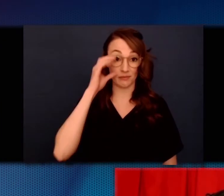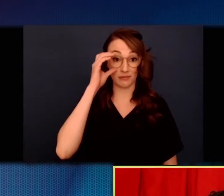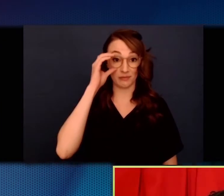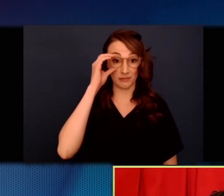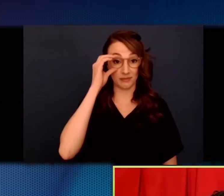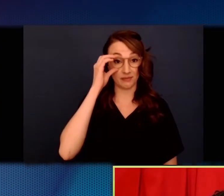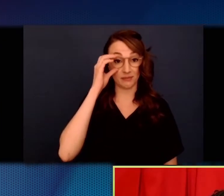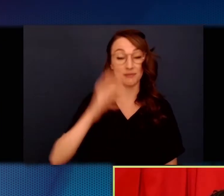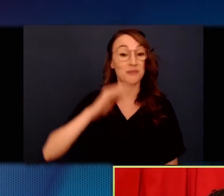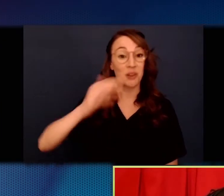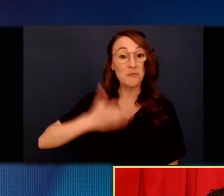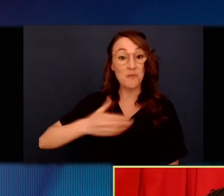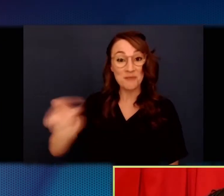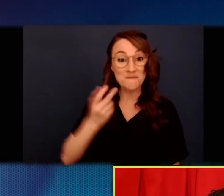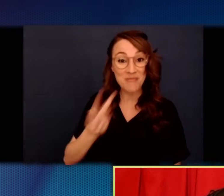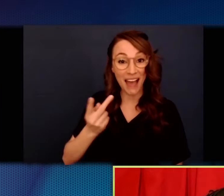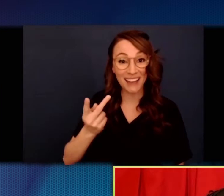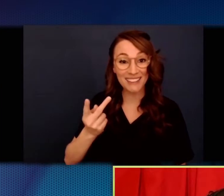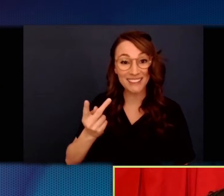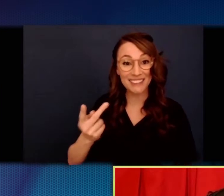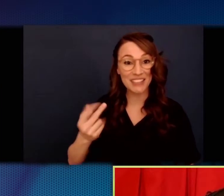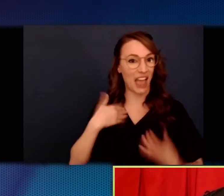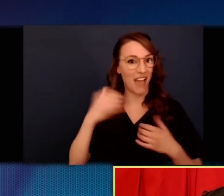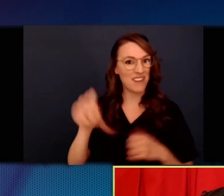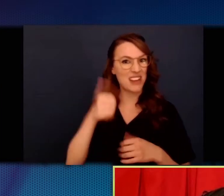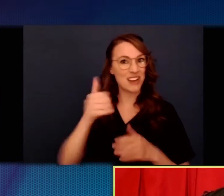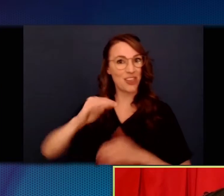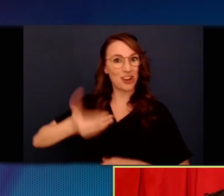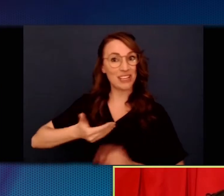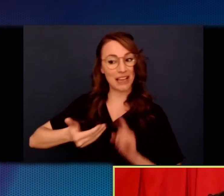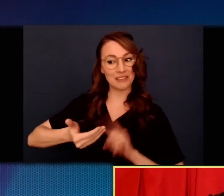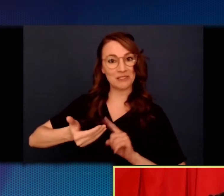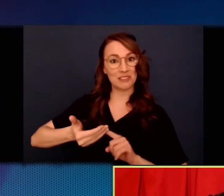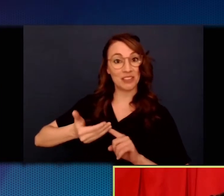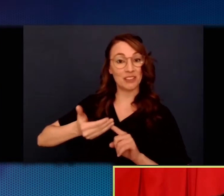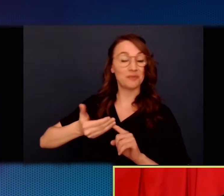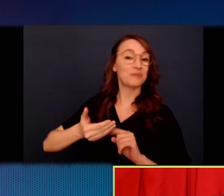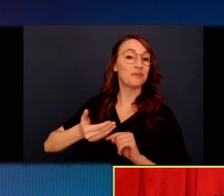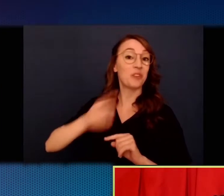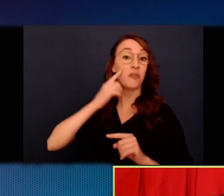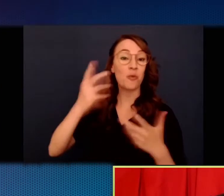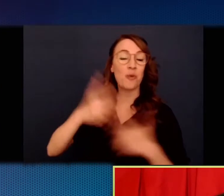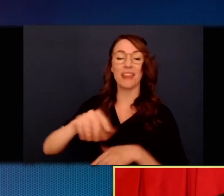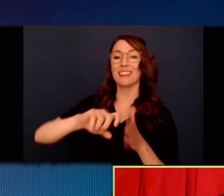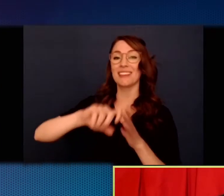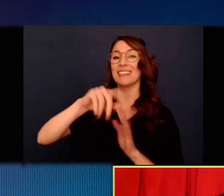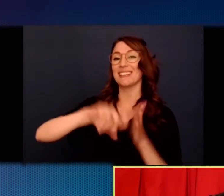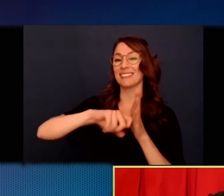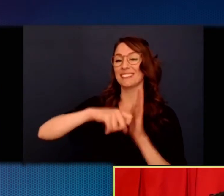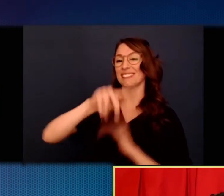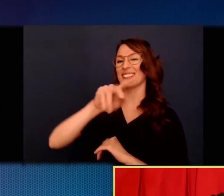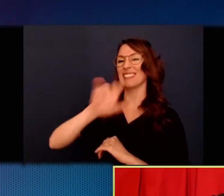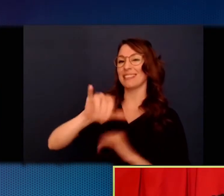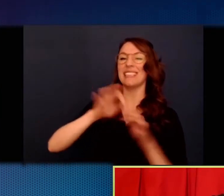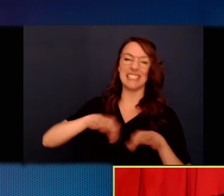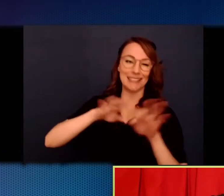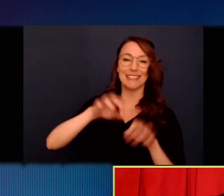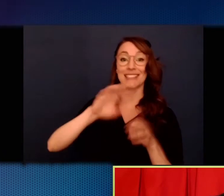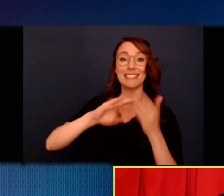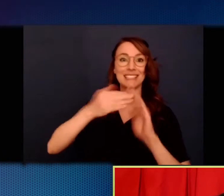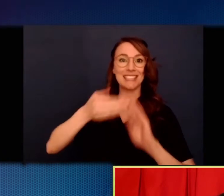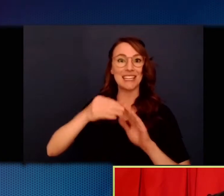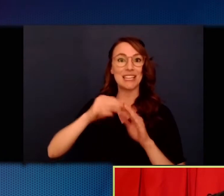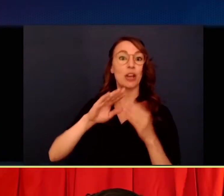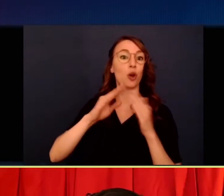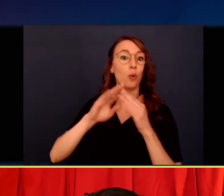And welcome back. We've got another guest for our Key City Community segment. Tonight, we have